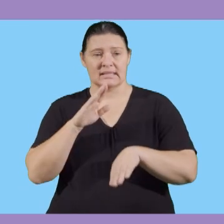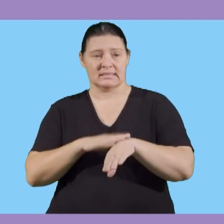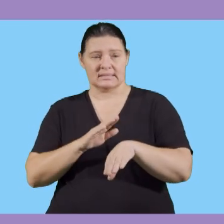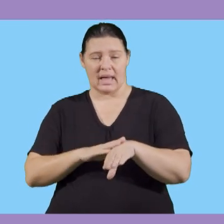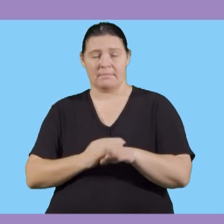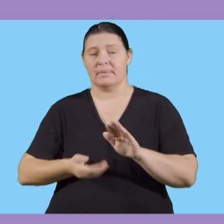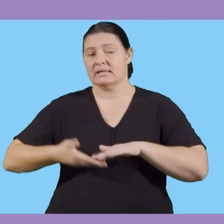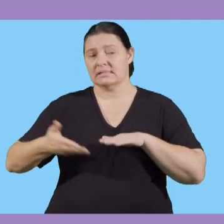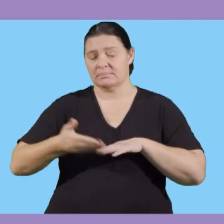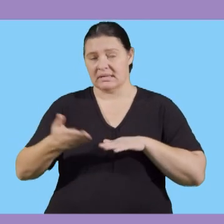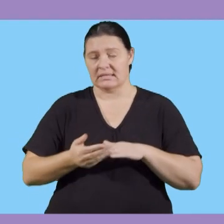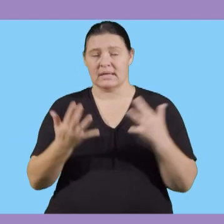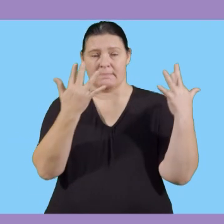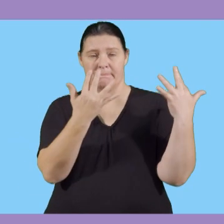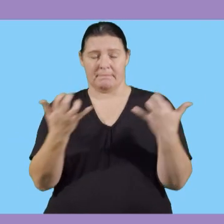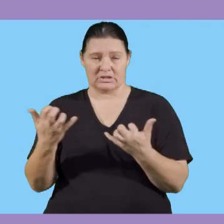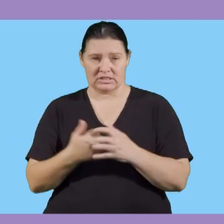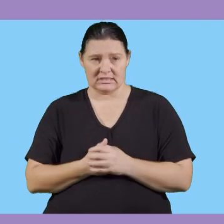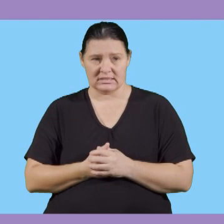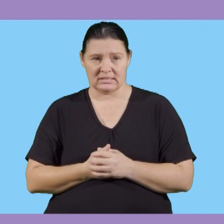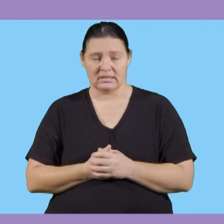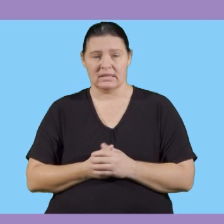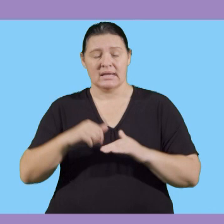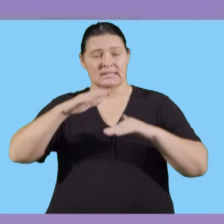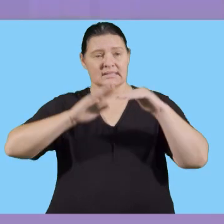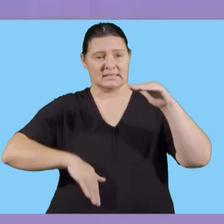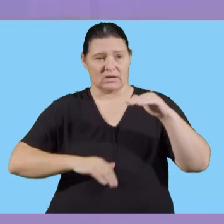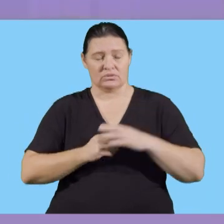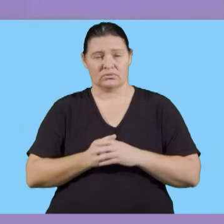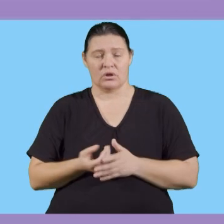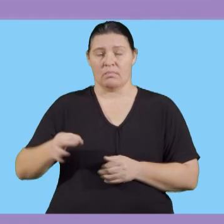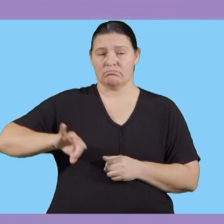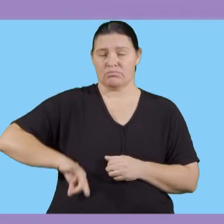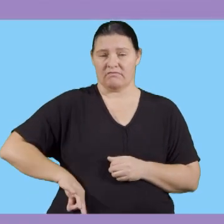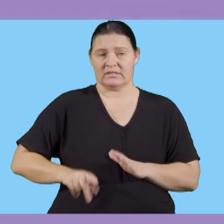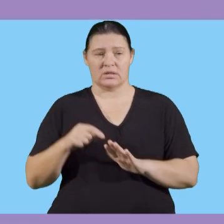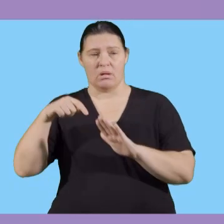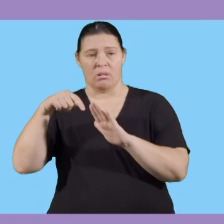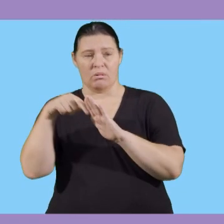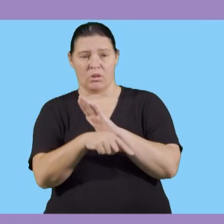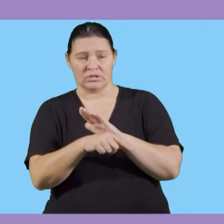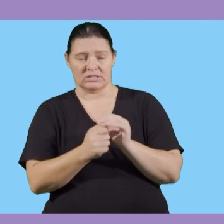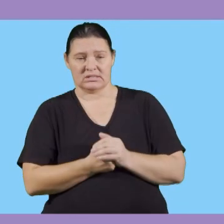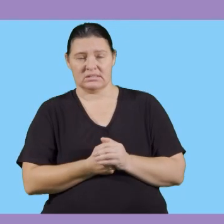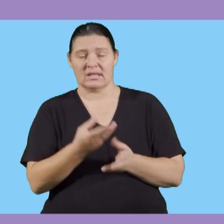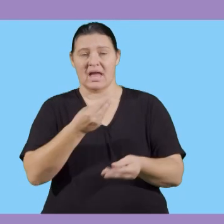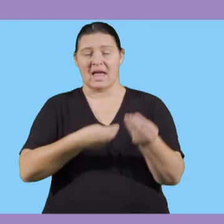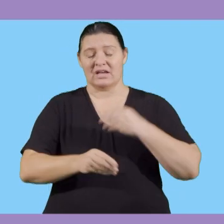distance, time, speed, budget, discount,